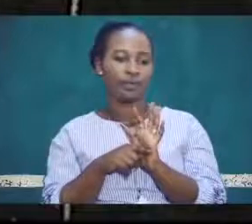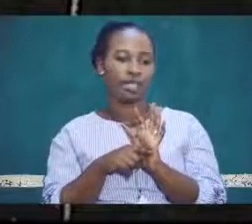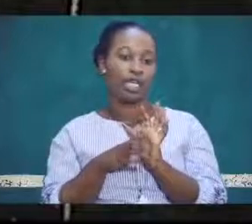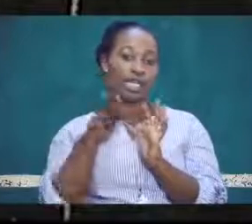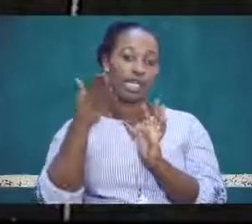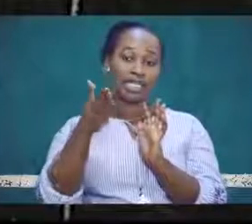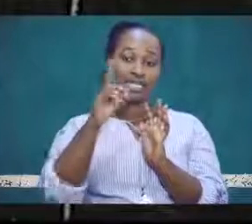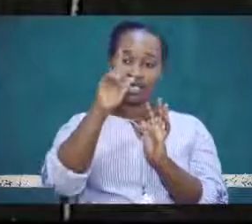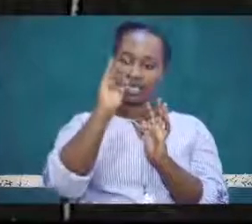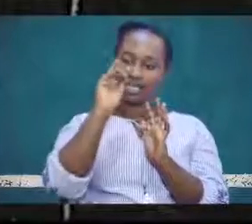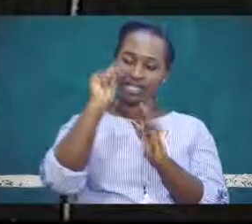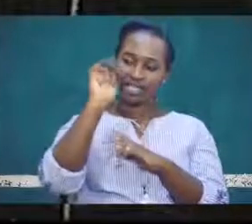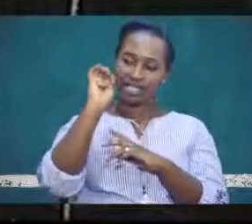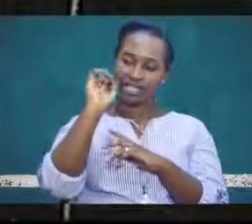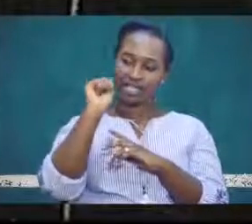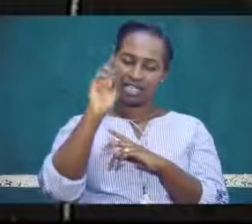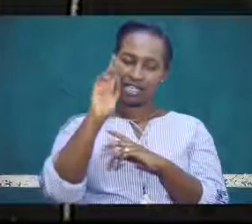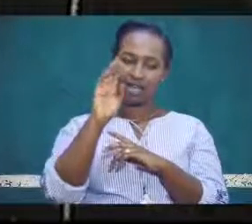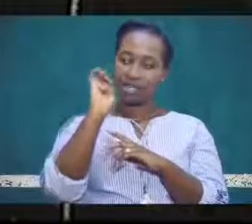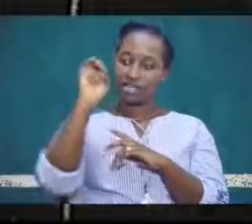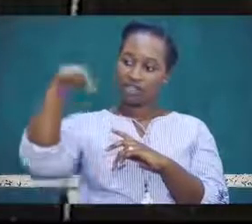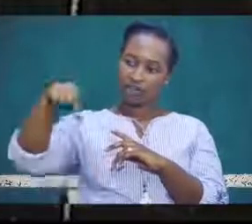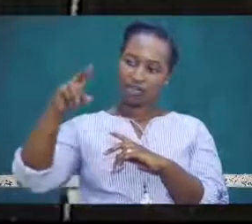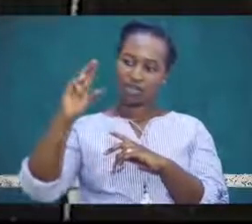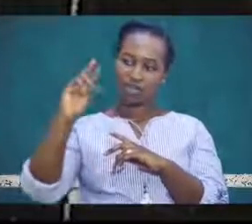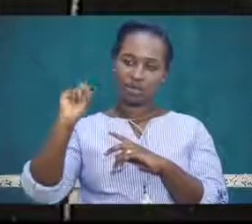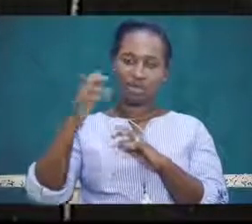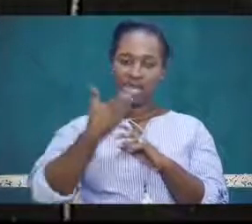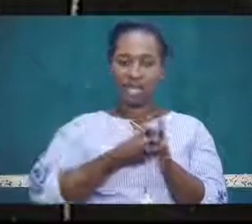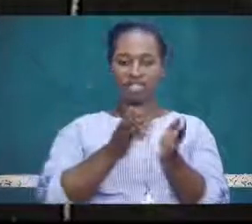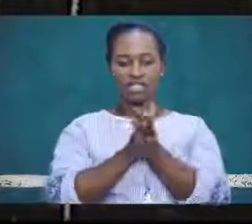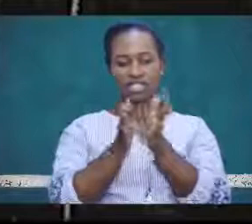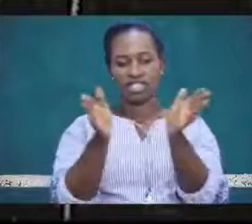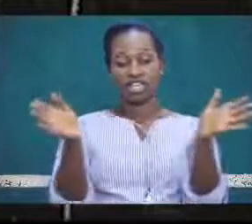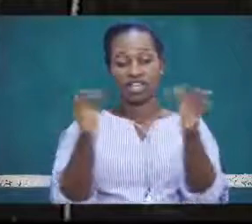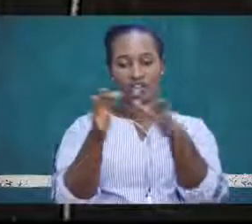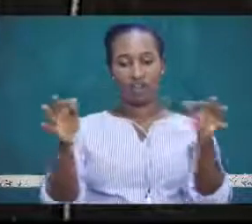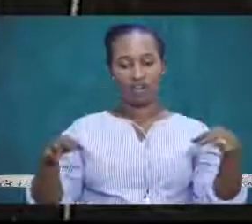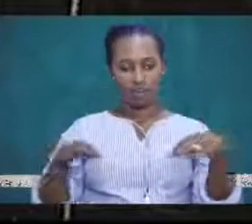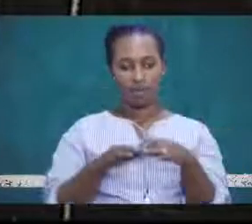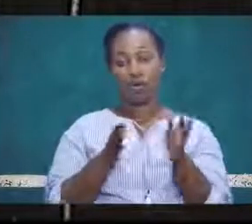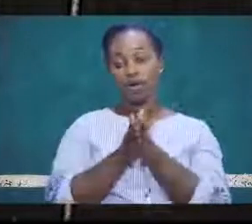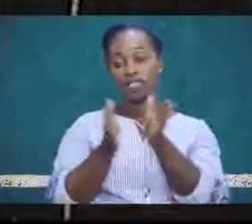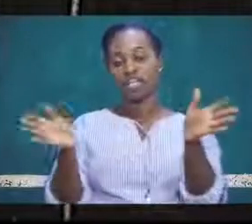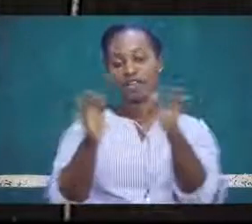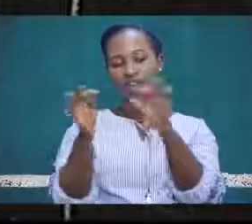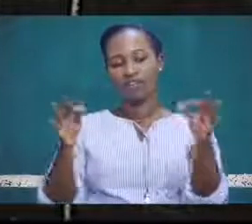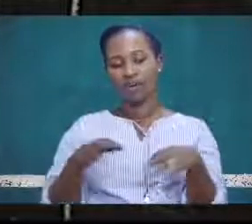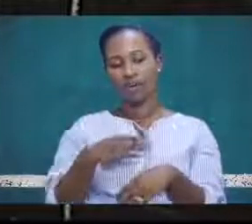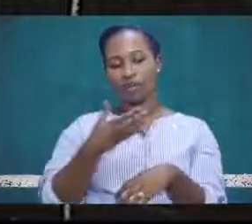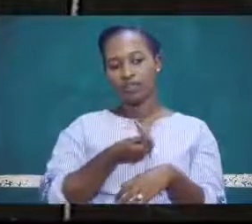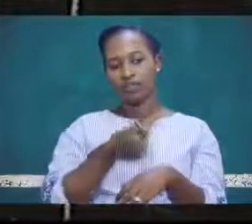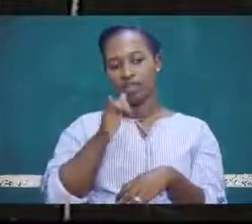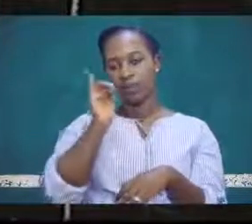linear equation, a linear equation has a general form. So the general form, we have that